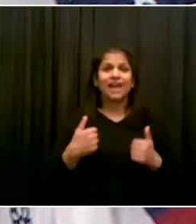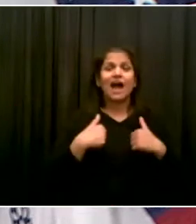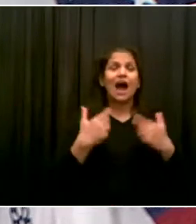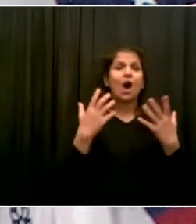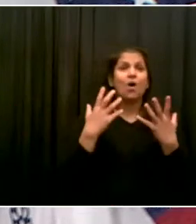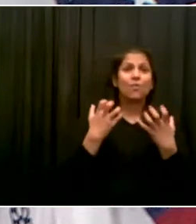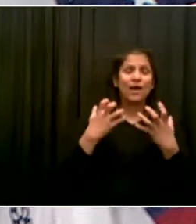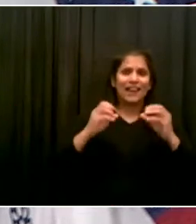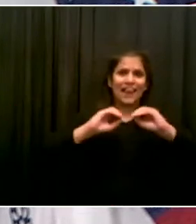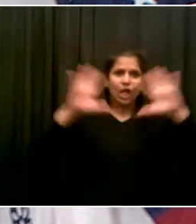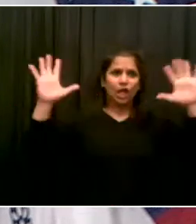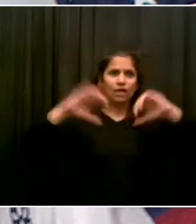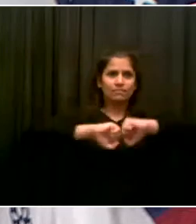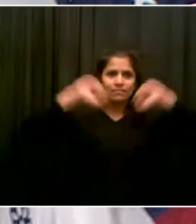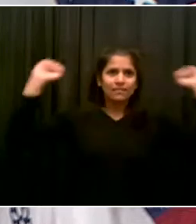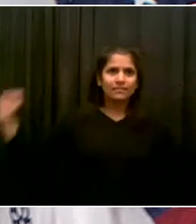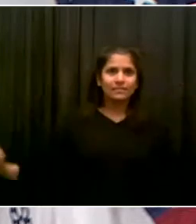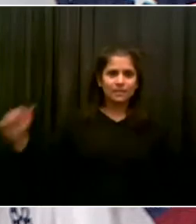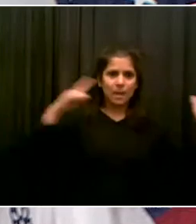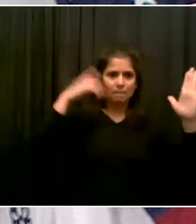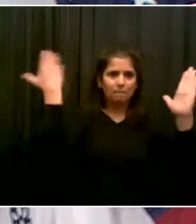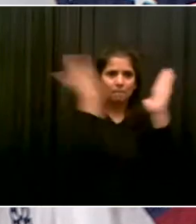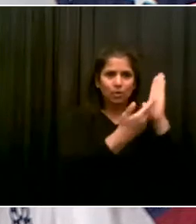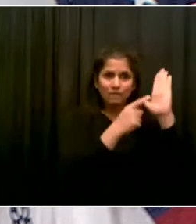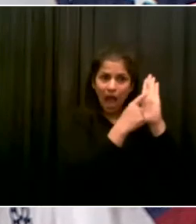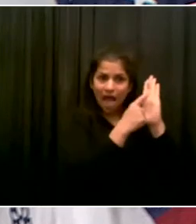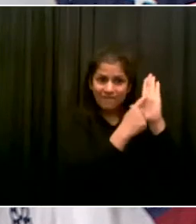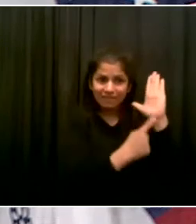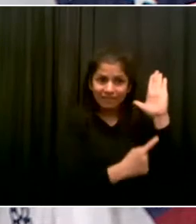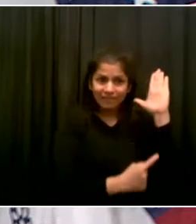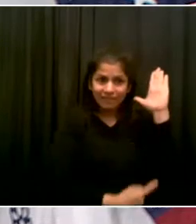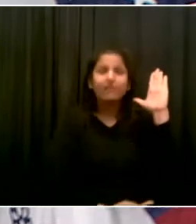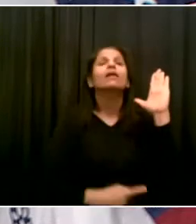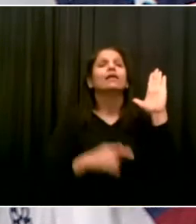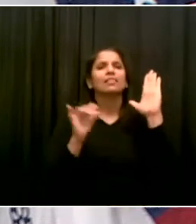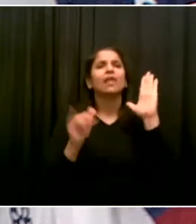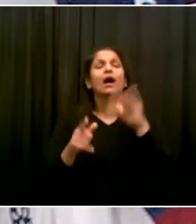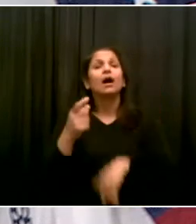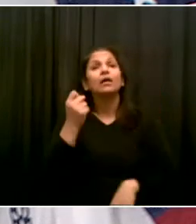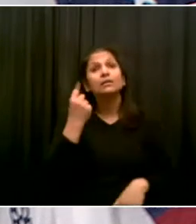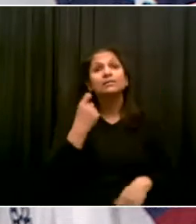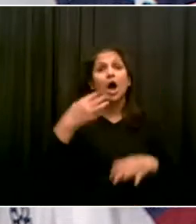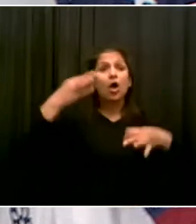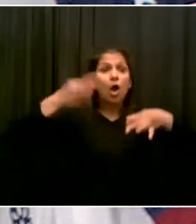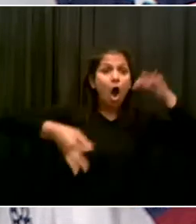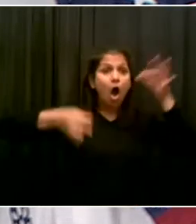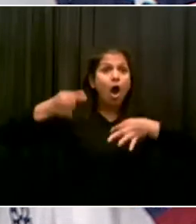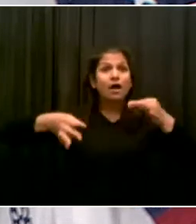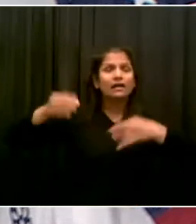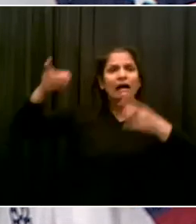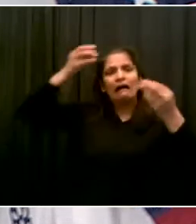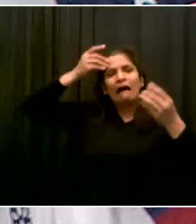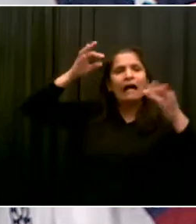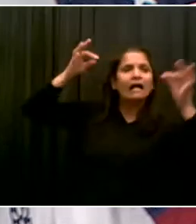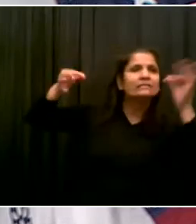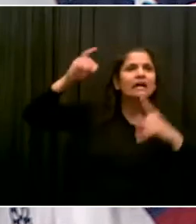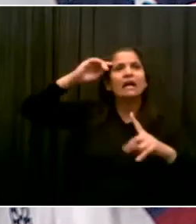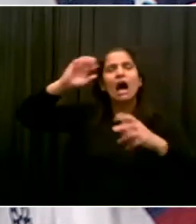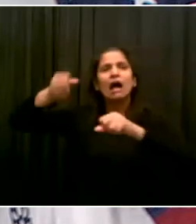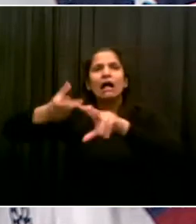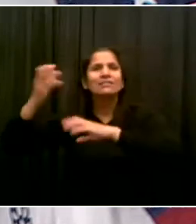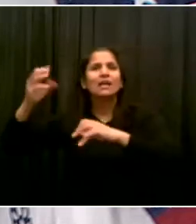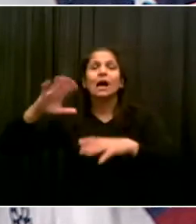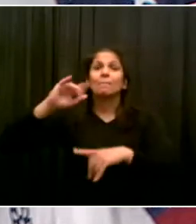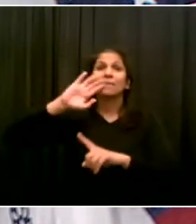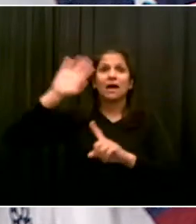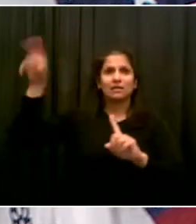And yes, the lawsuit held us up for a long time. I need to see if there's anything still legally in the way. If not, I think it would just be very